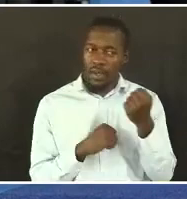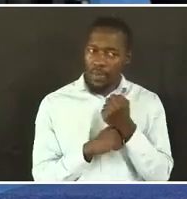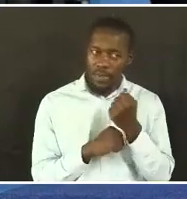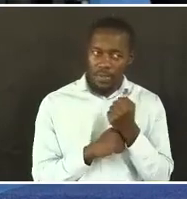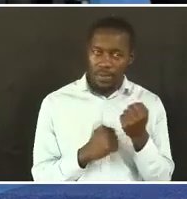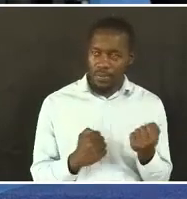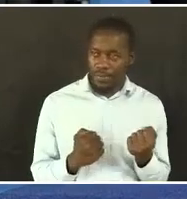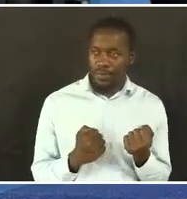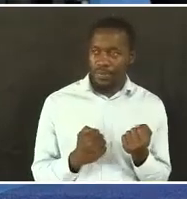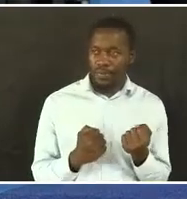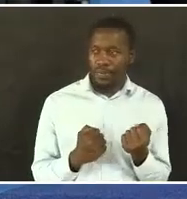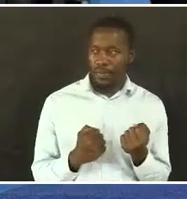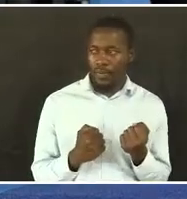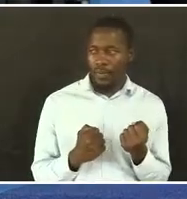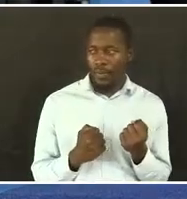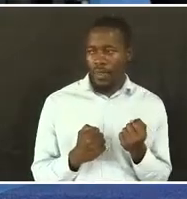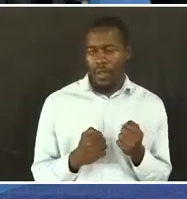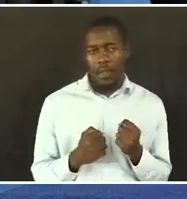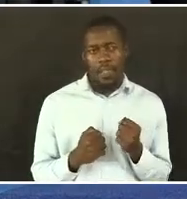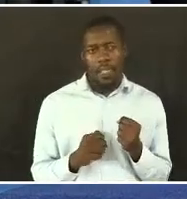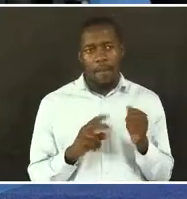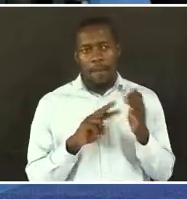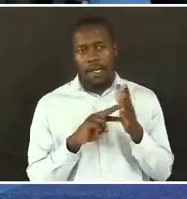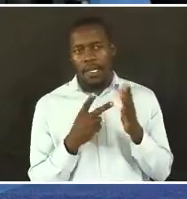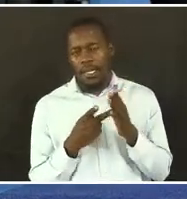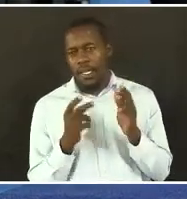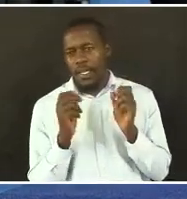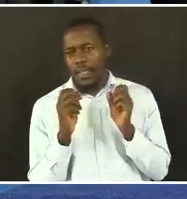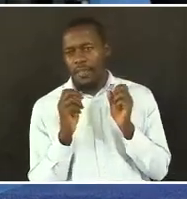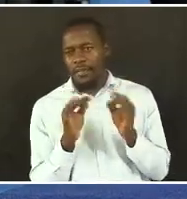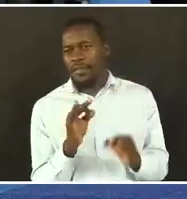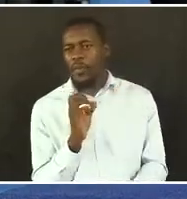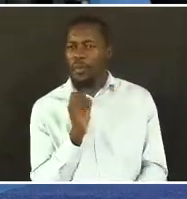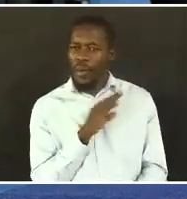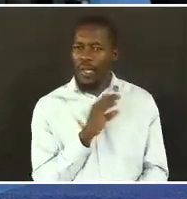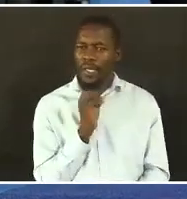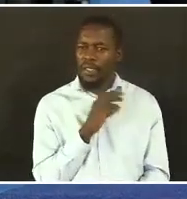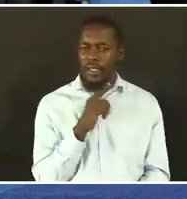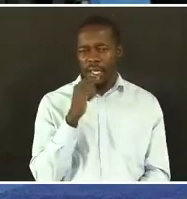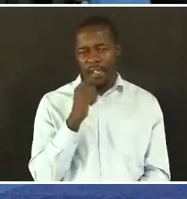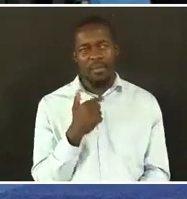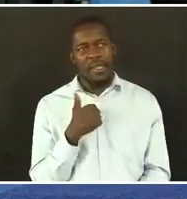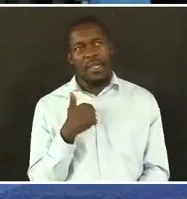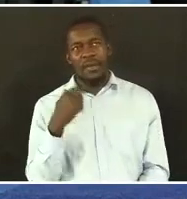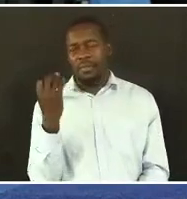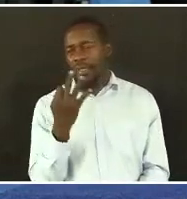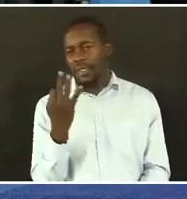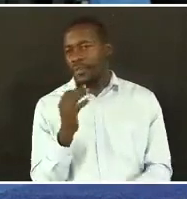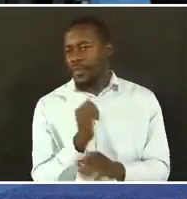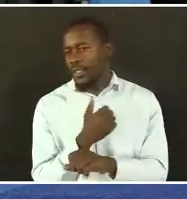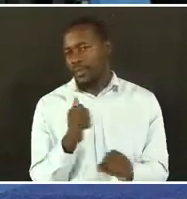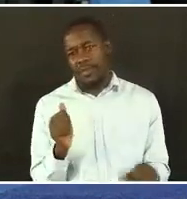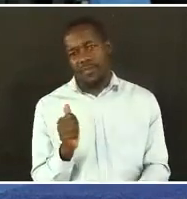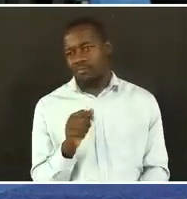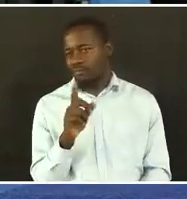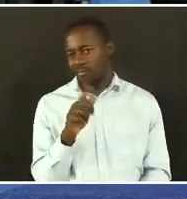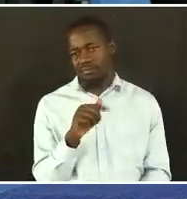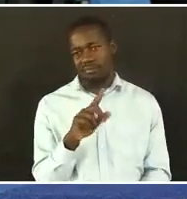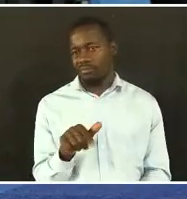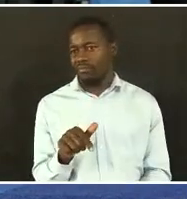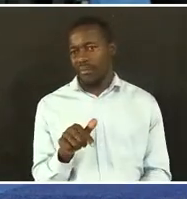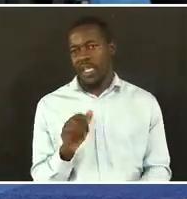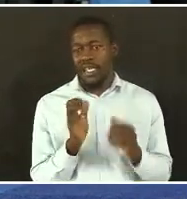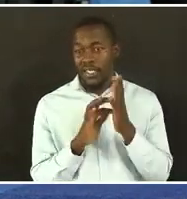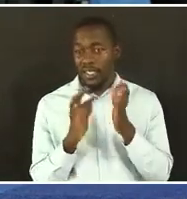not that you sit and say, I'm not a good preacher, I don't understand the Bible. Actually, Christ is giving us the best